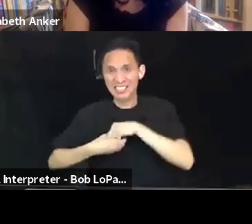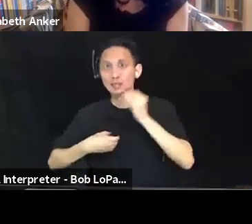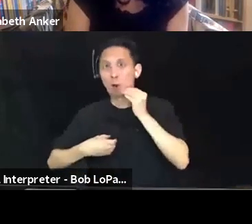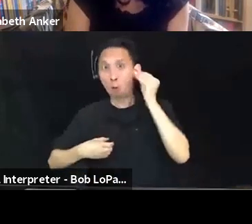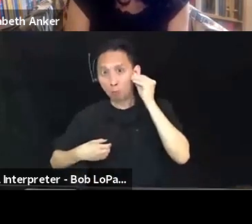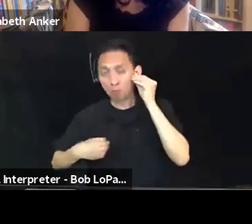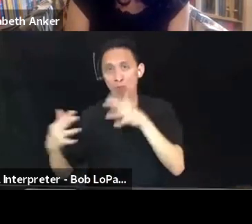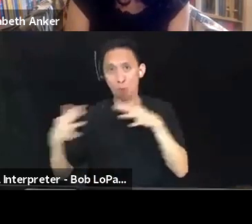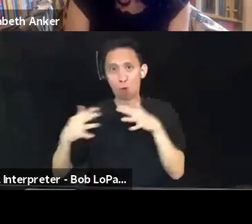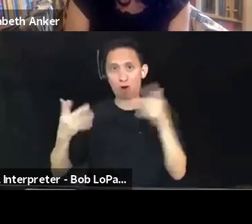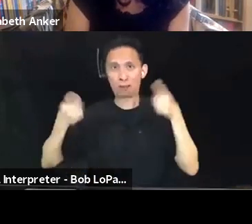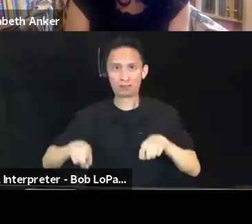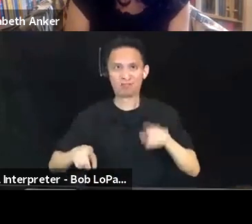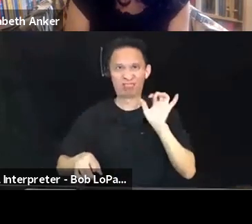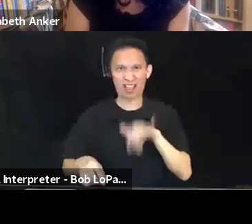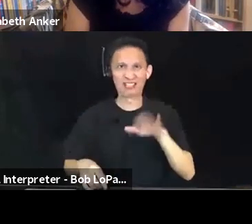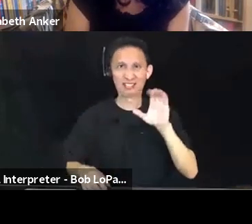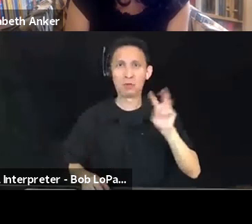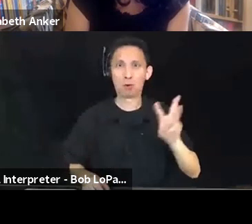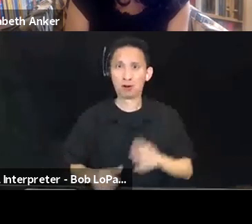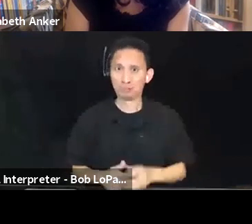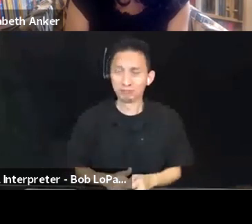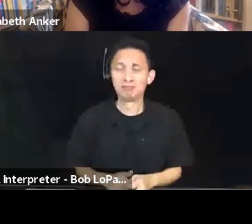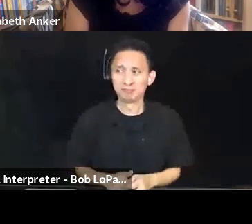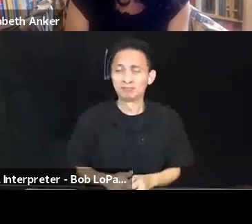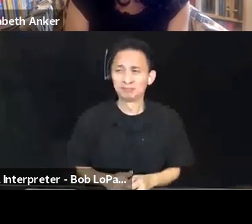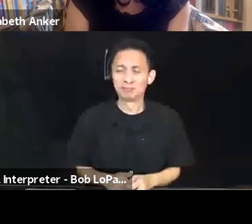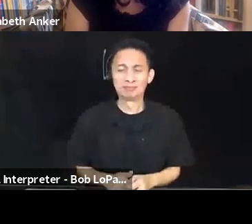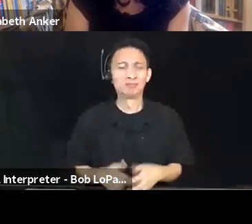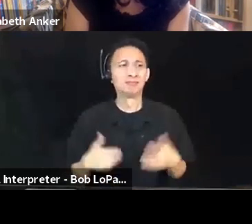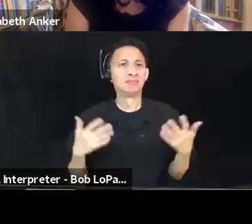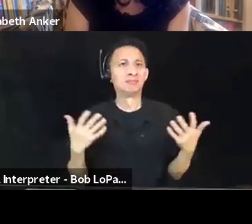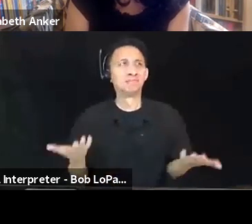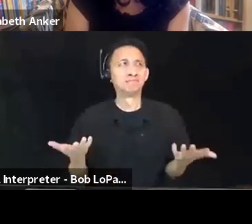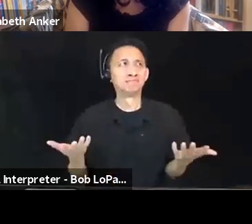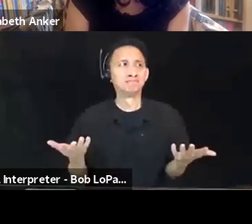want. And this matters a lot, for